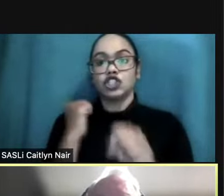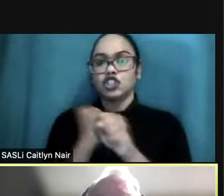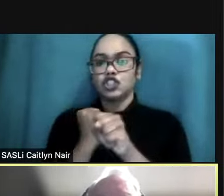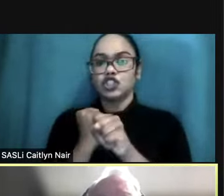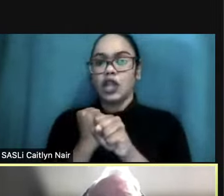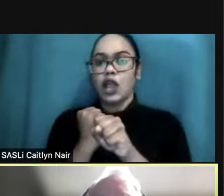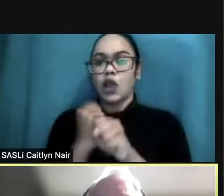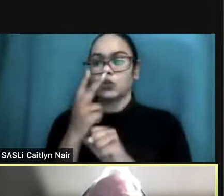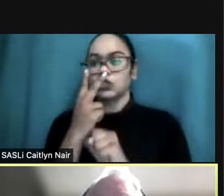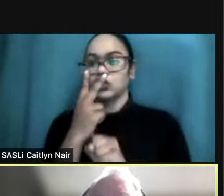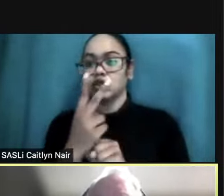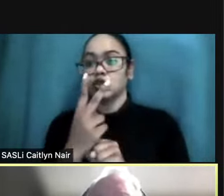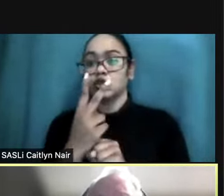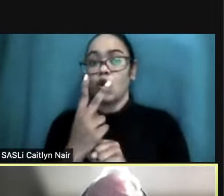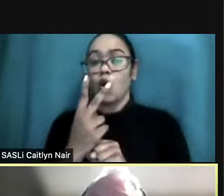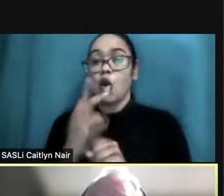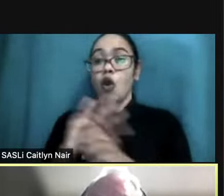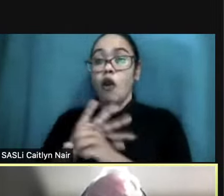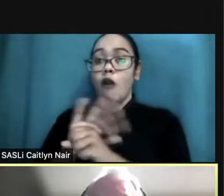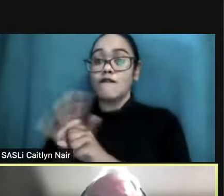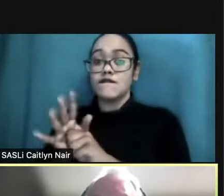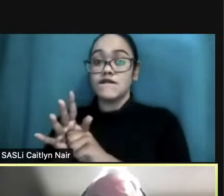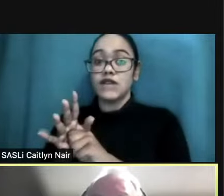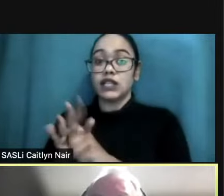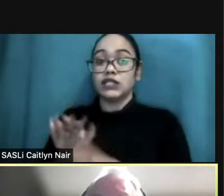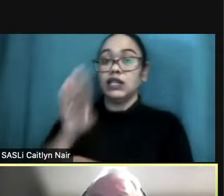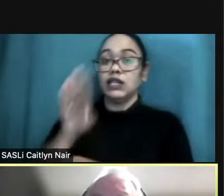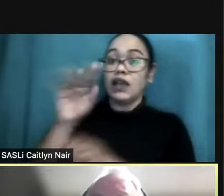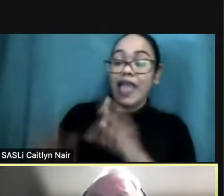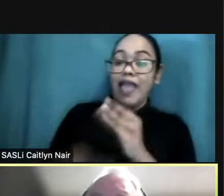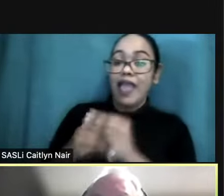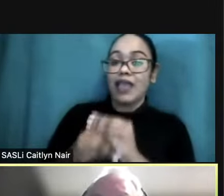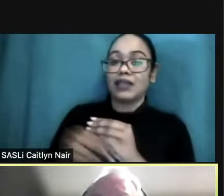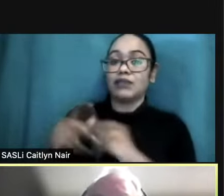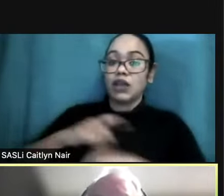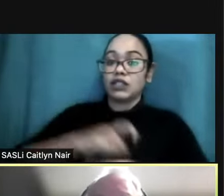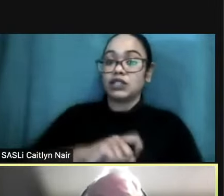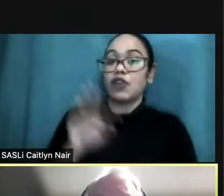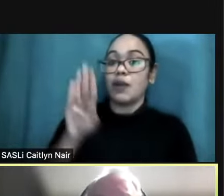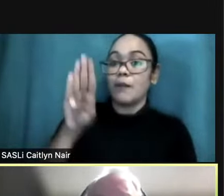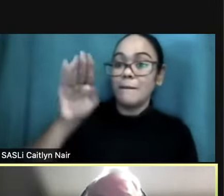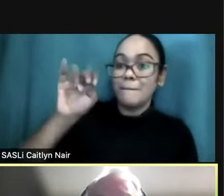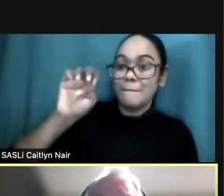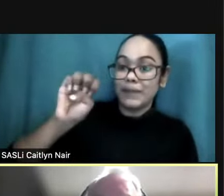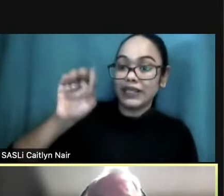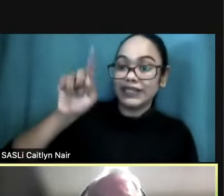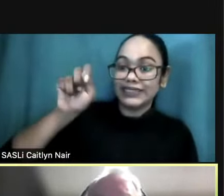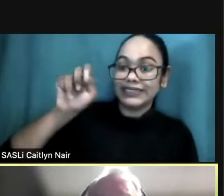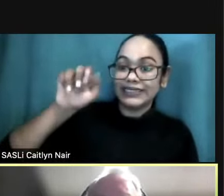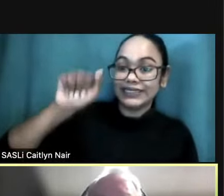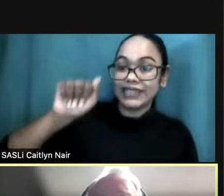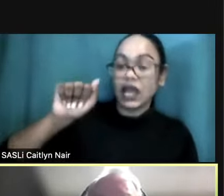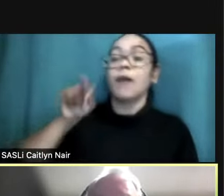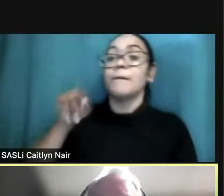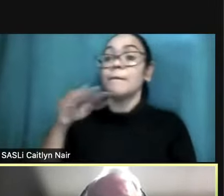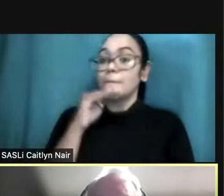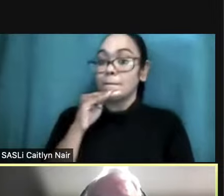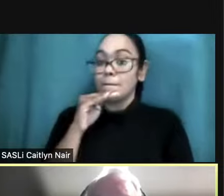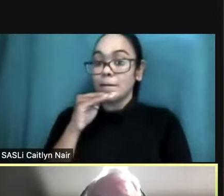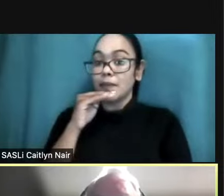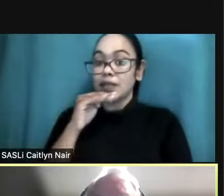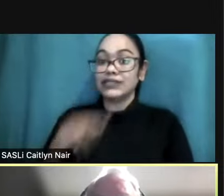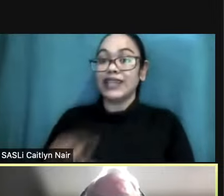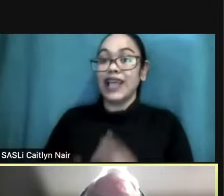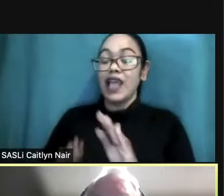we saw the takeover of the beta variant that drove that second wave of infections that was really